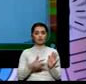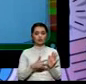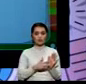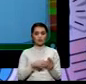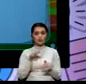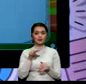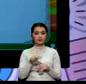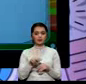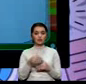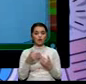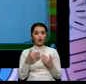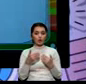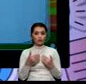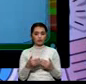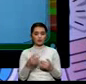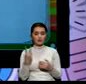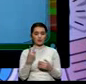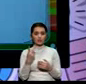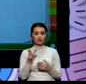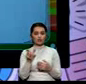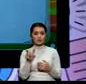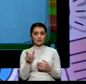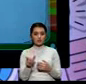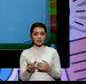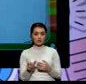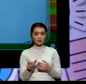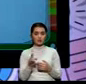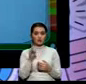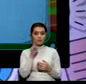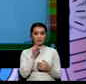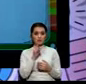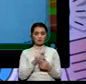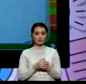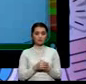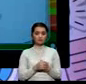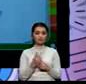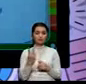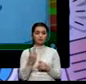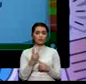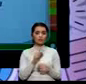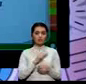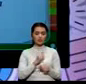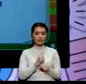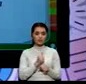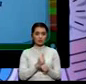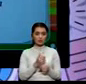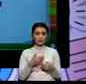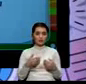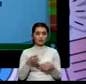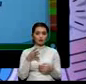2878 litr. Bu esa ikkinchi sisternadagi benzin. İkinci ishda esa biz